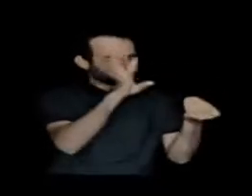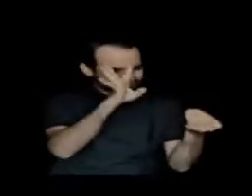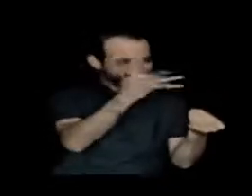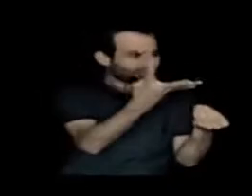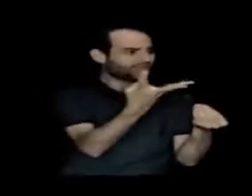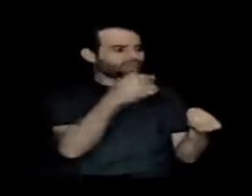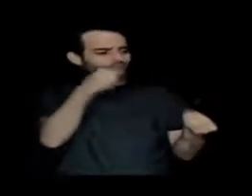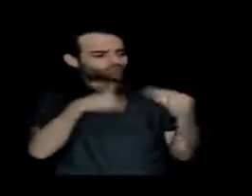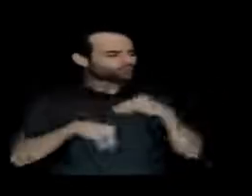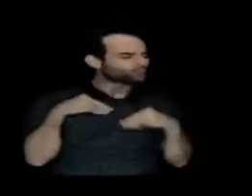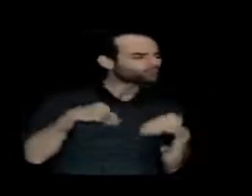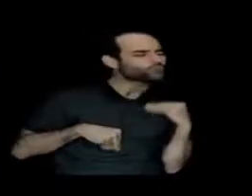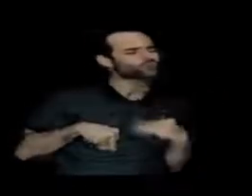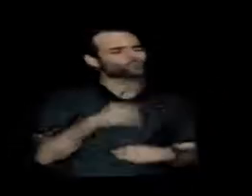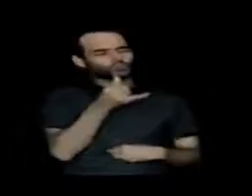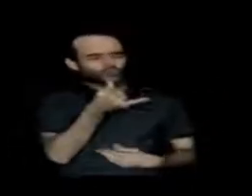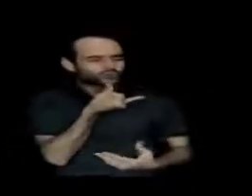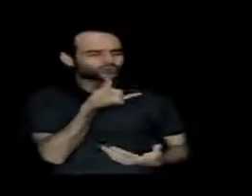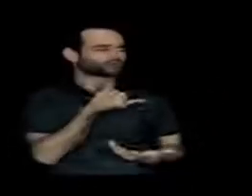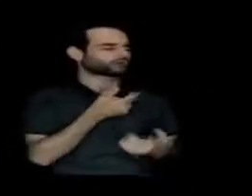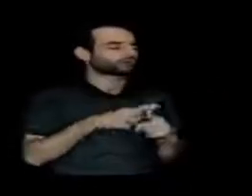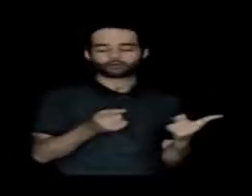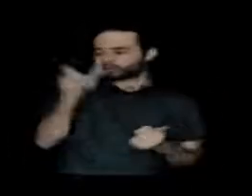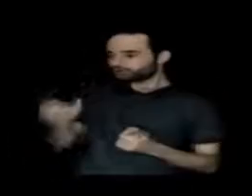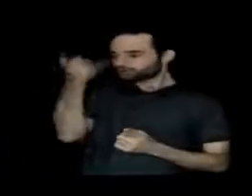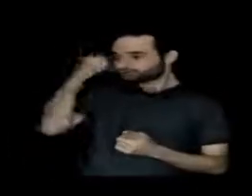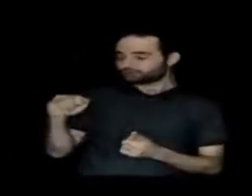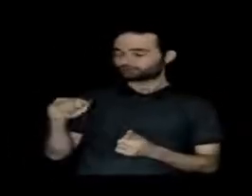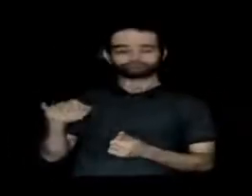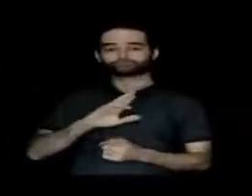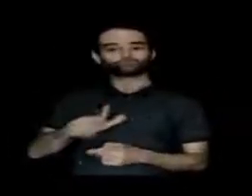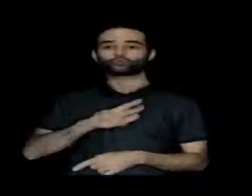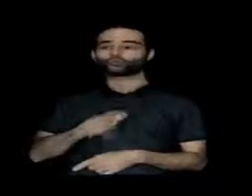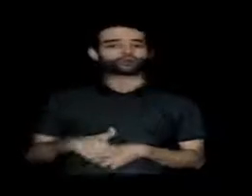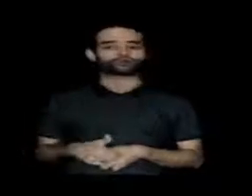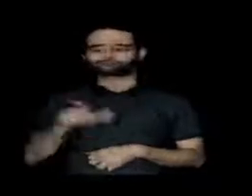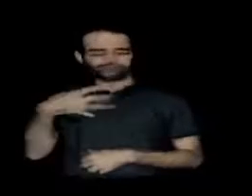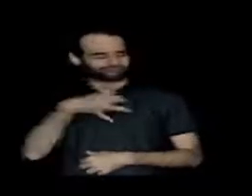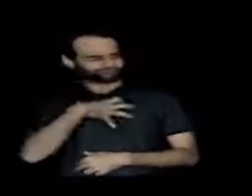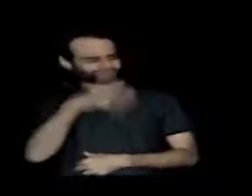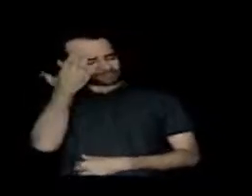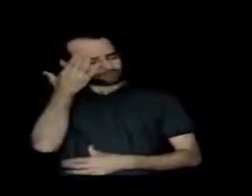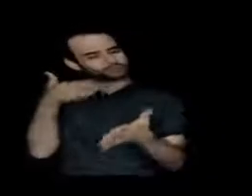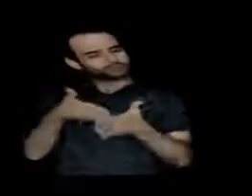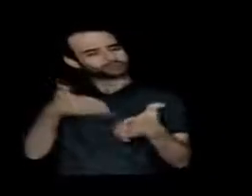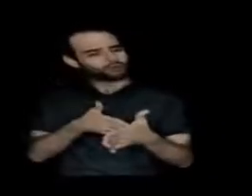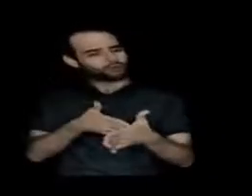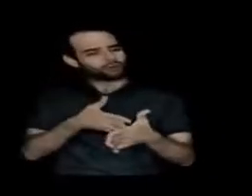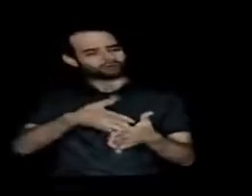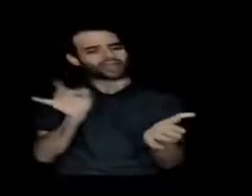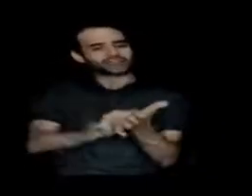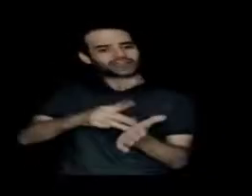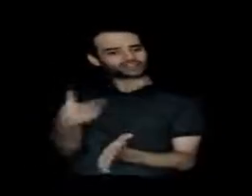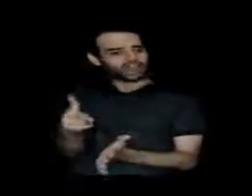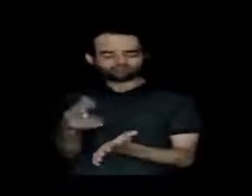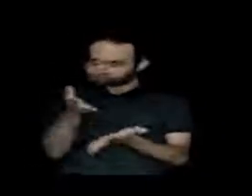not even listening anything, and she's like, I don't care. We sometimes go through difficulties, some troubles in life, and we look